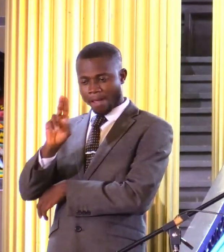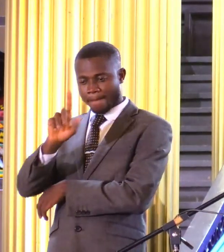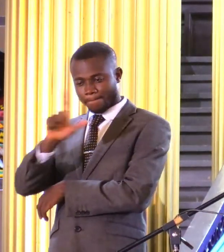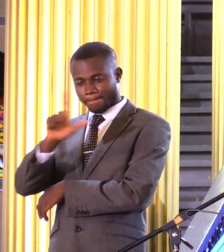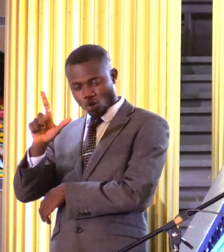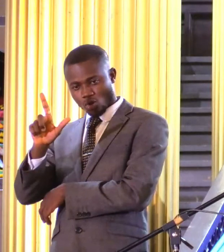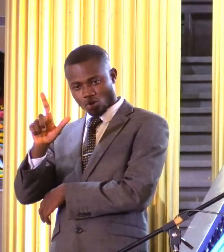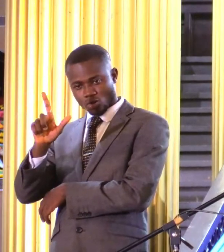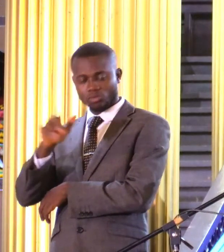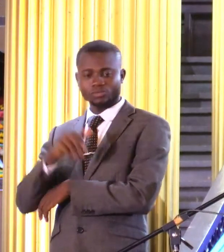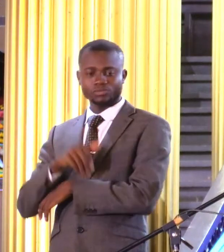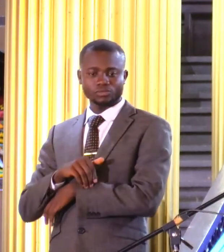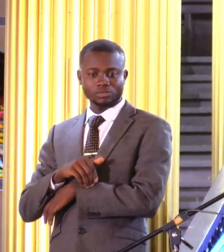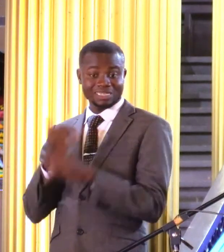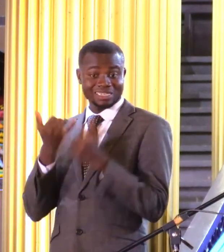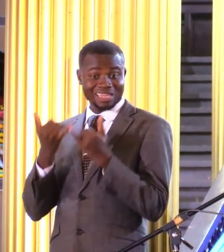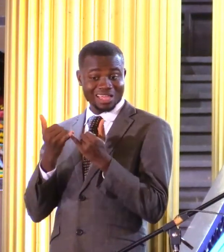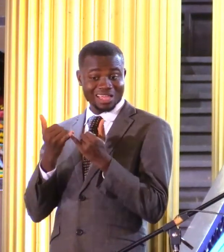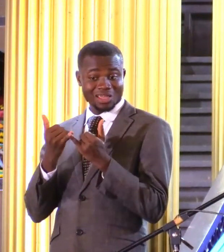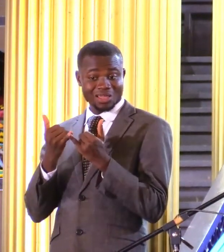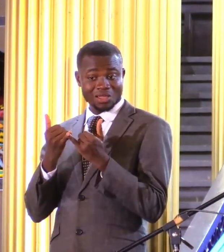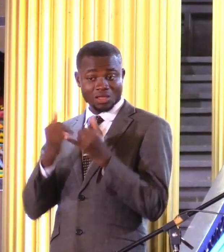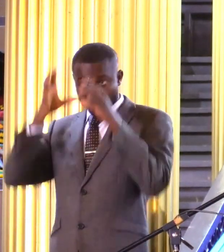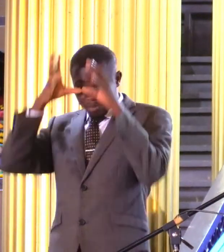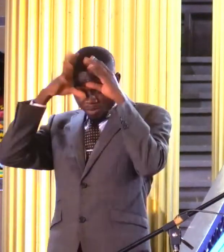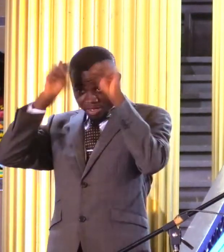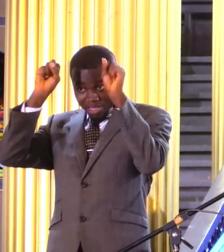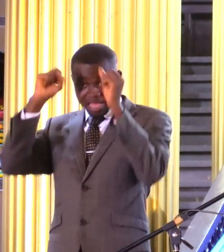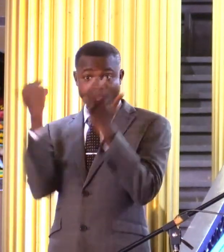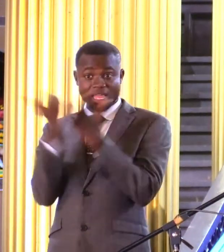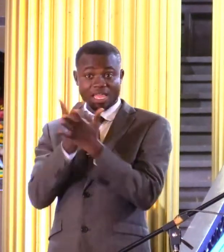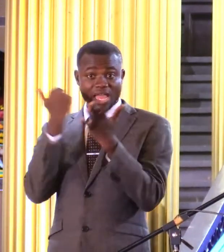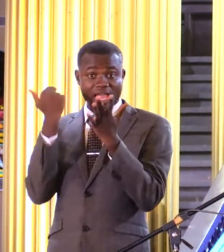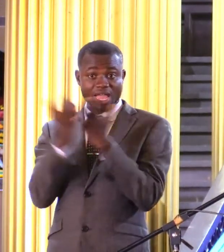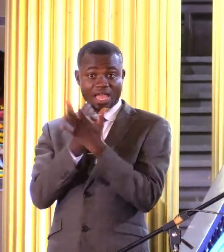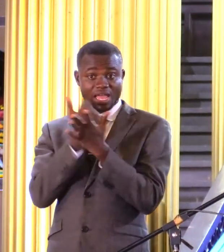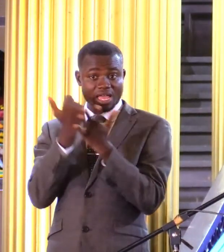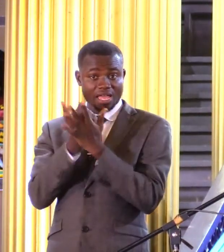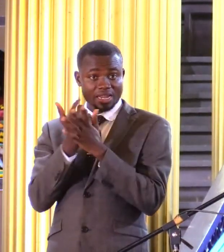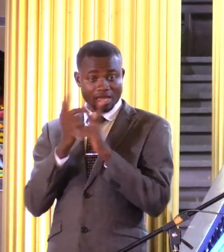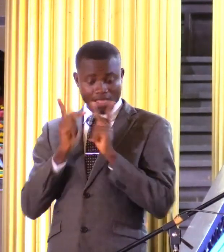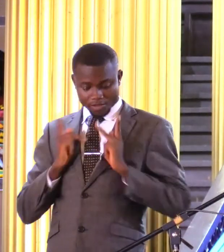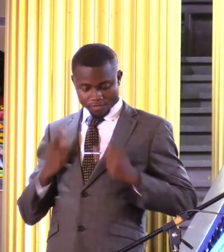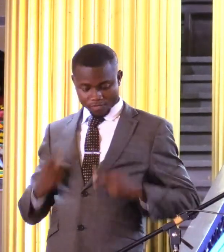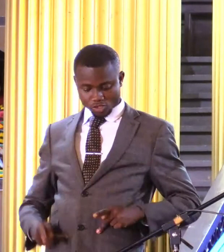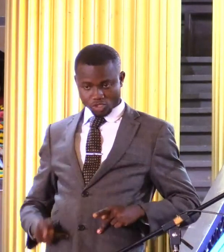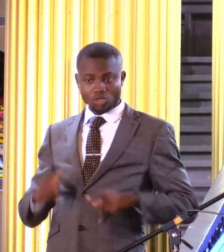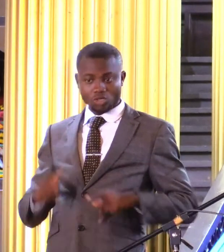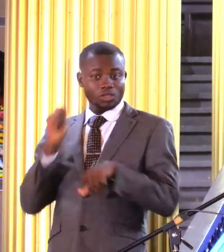Amankuna, current president of the Ghana Physiotherapy Association, if you are here.